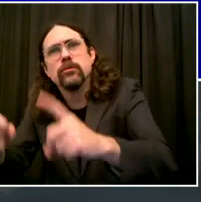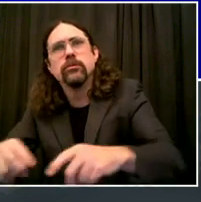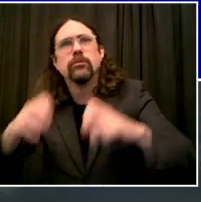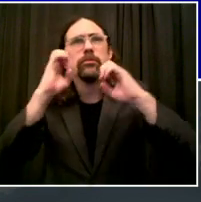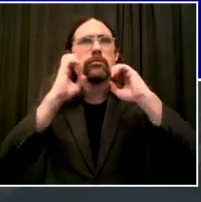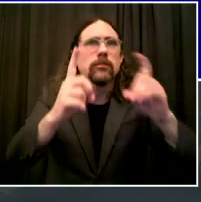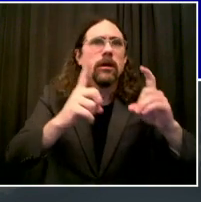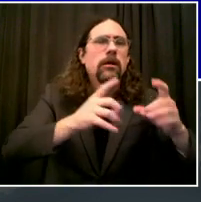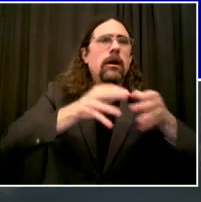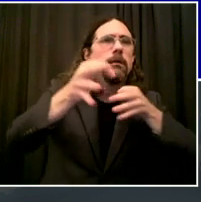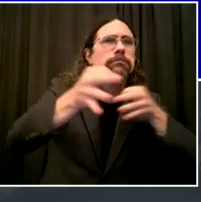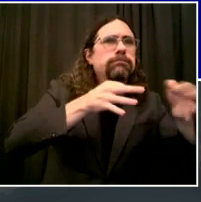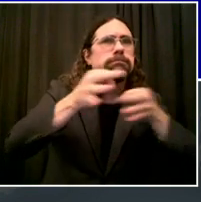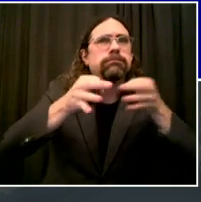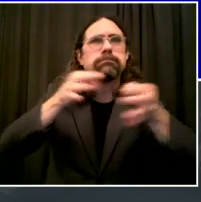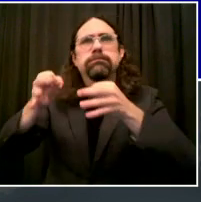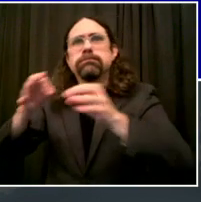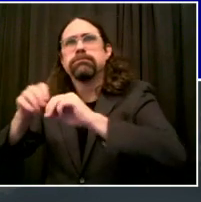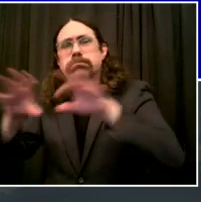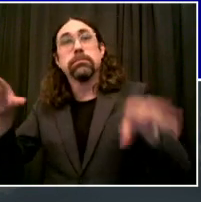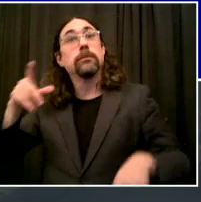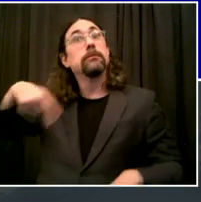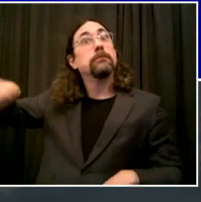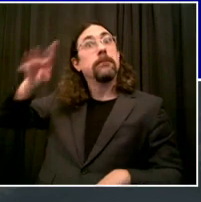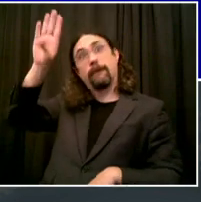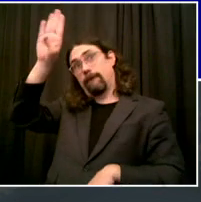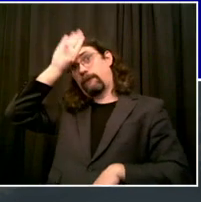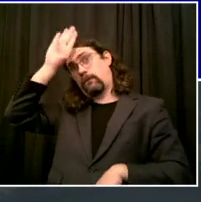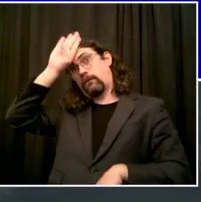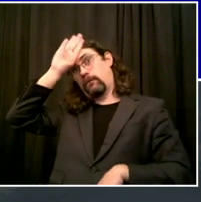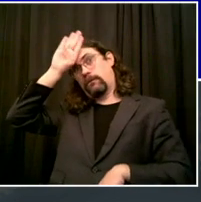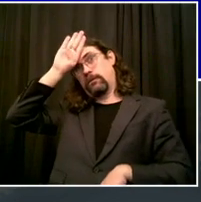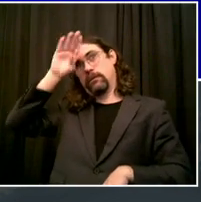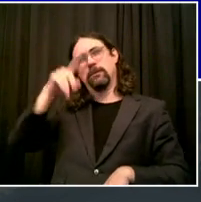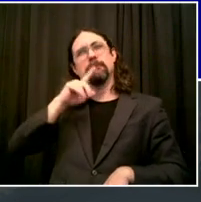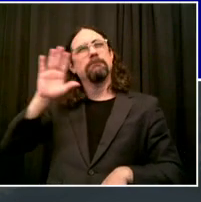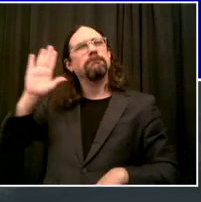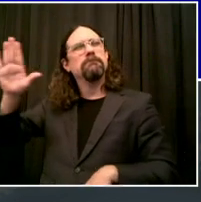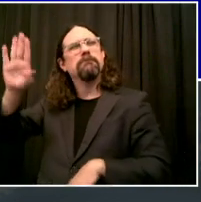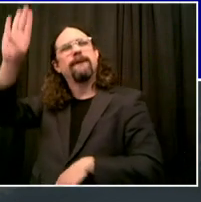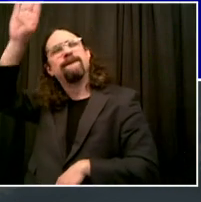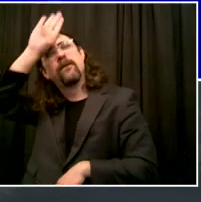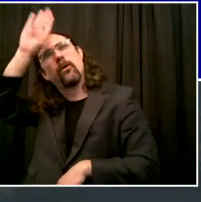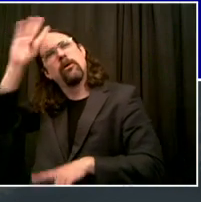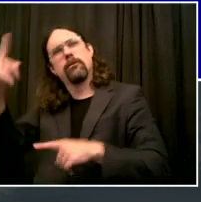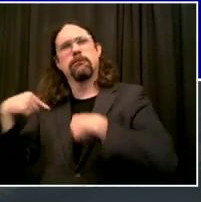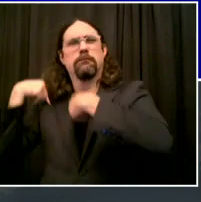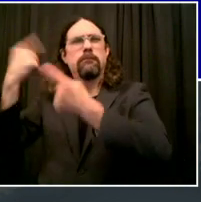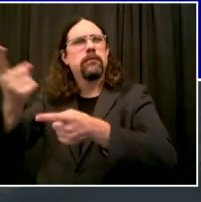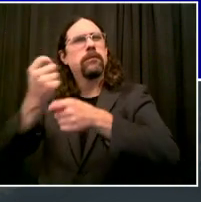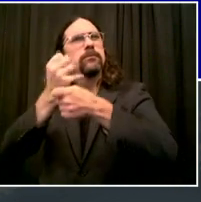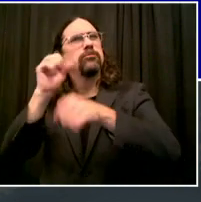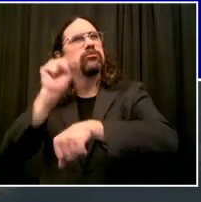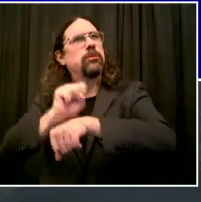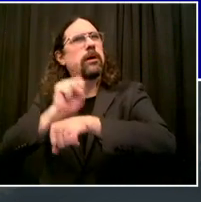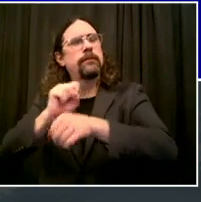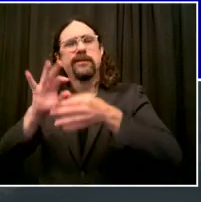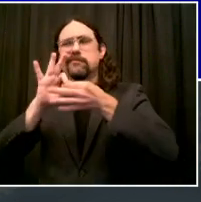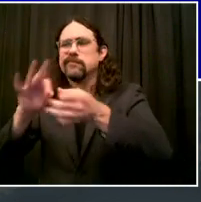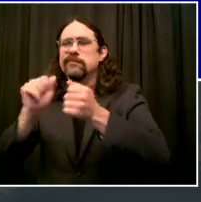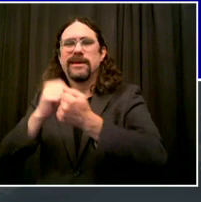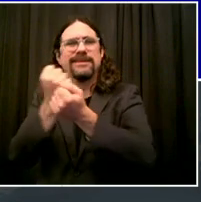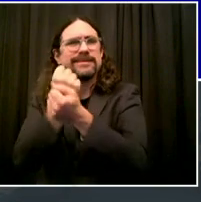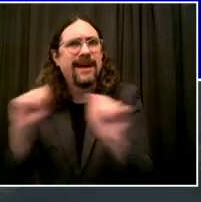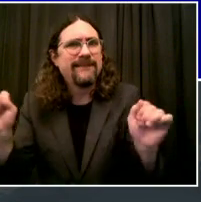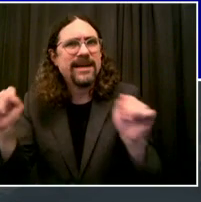fire accidentally. FDNY is going to take the lead, public service announcements, social media, aimed at all New Yorkers, but particularly young people, to